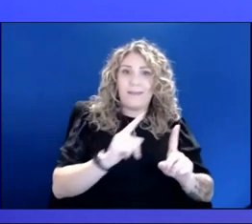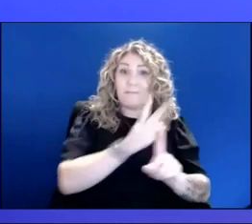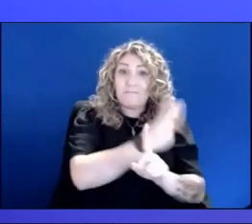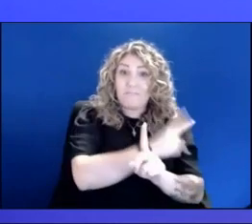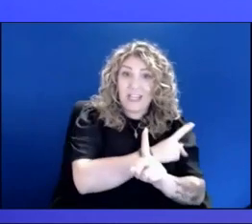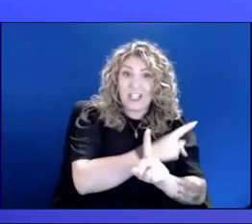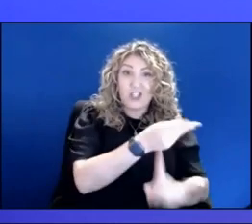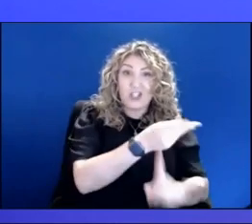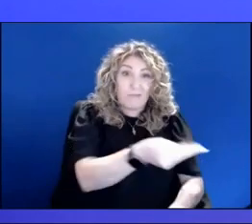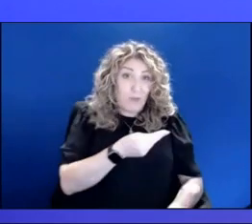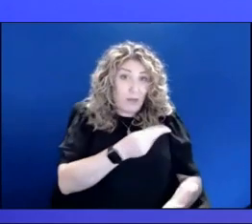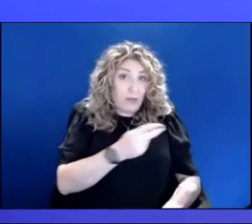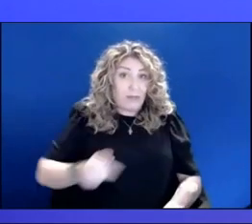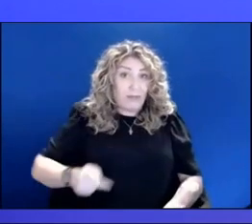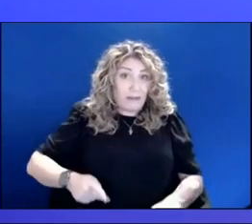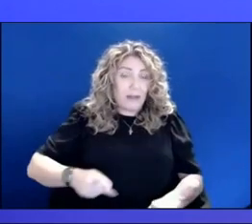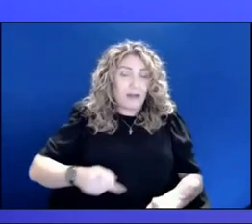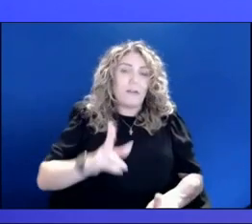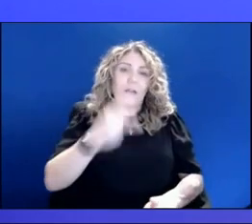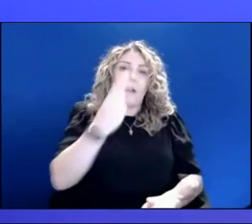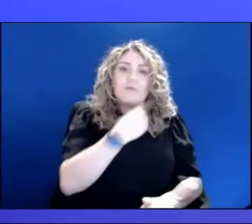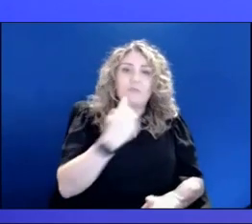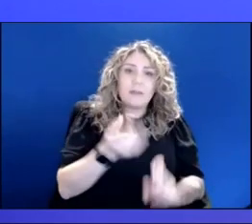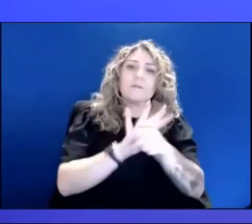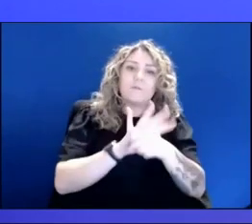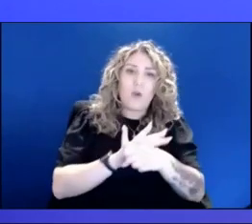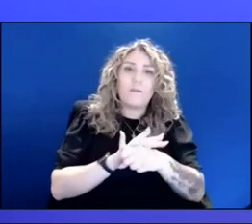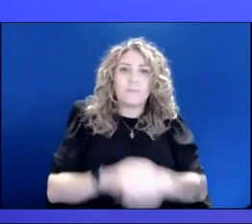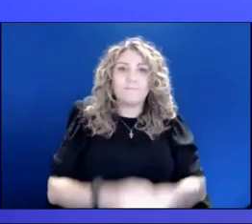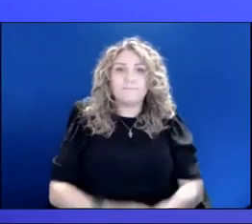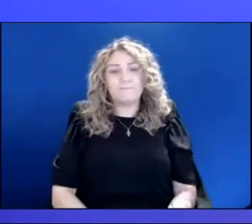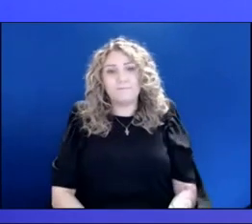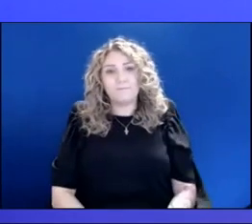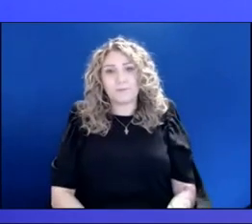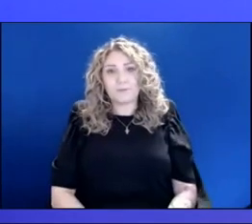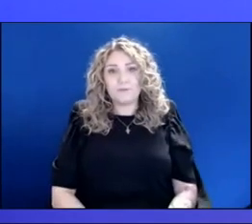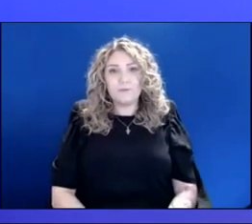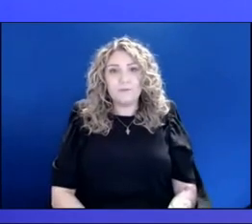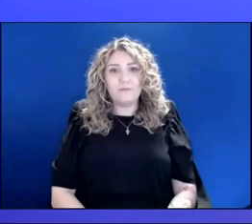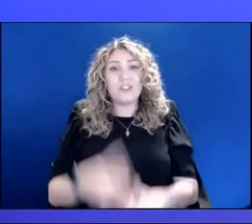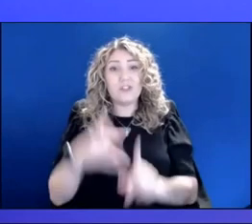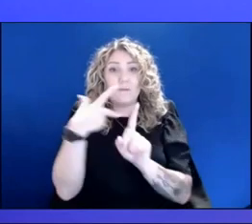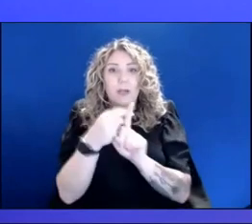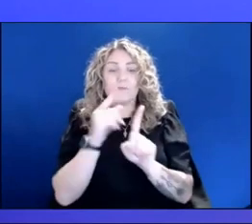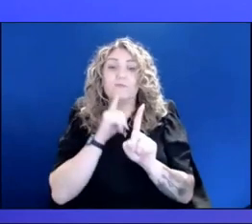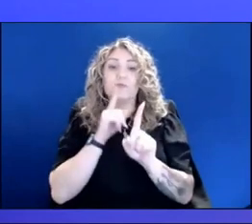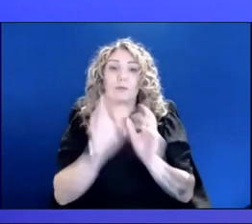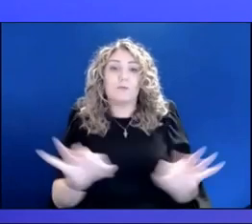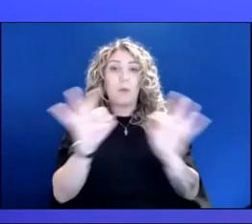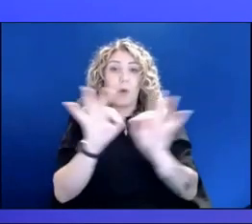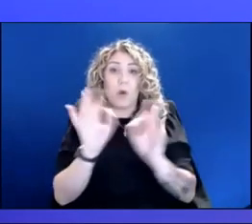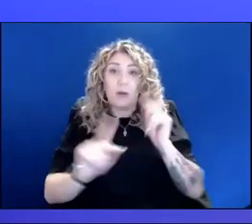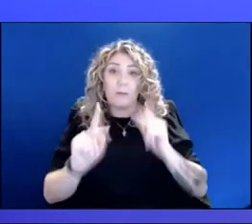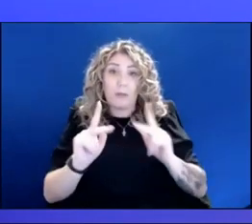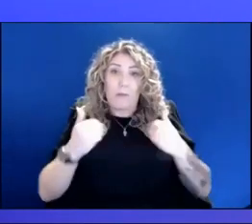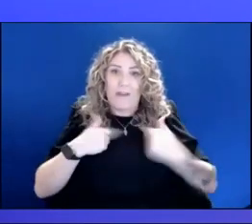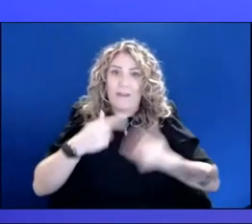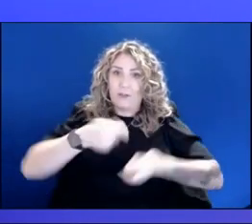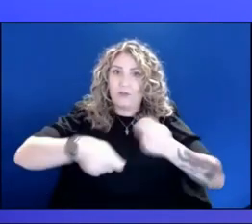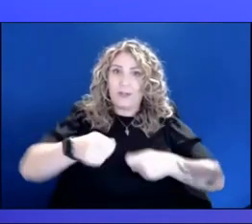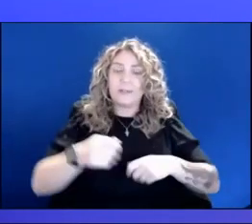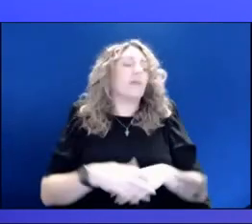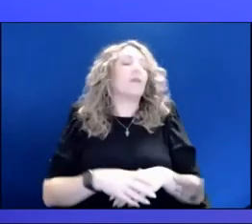definitely at risk for COVID. So the vaccines are very important for people who have had a transplant, and especially people